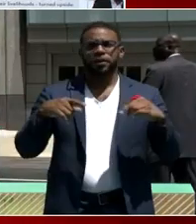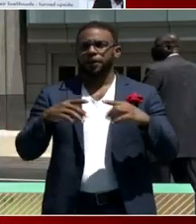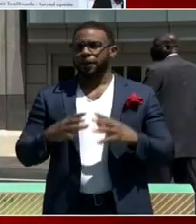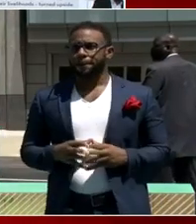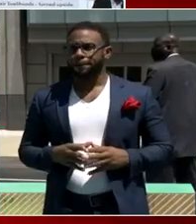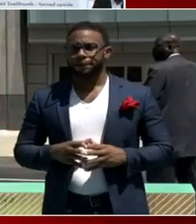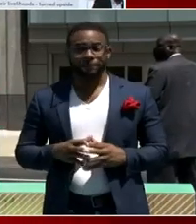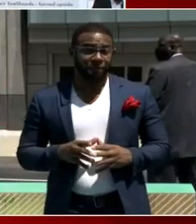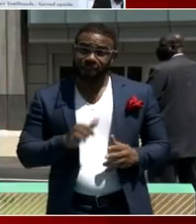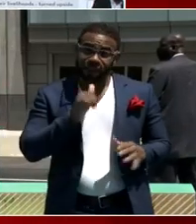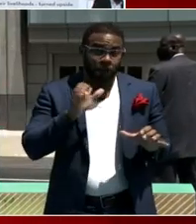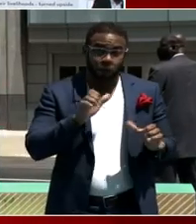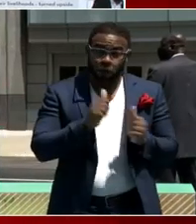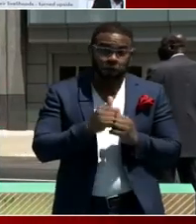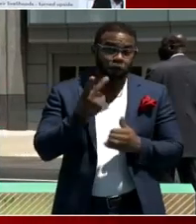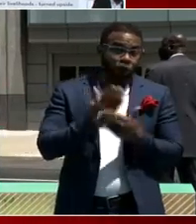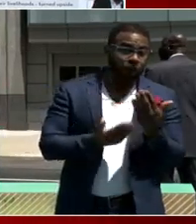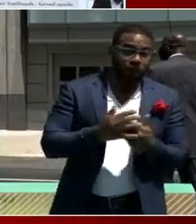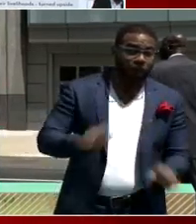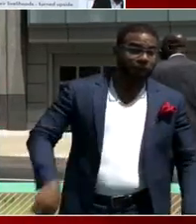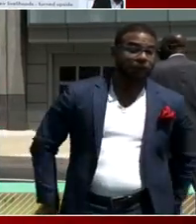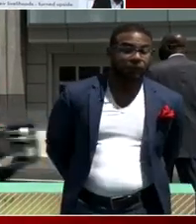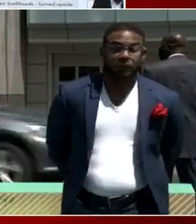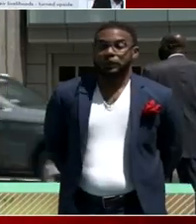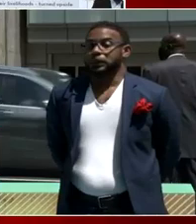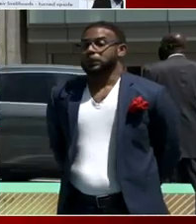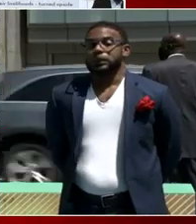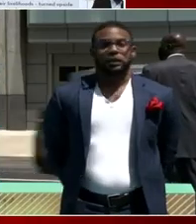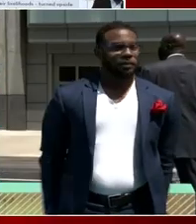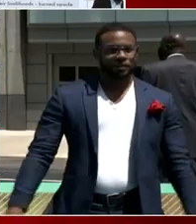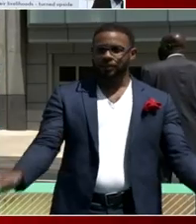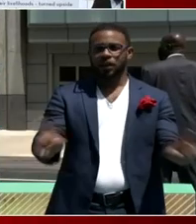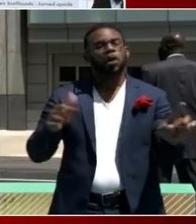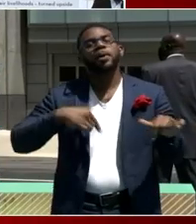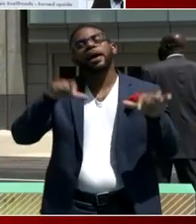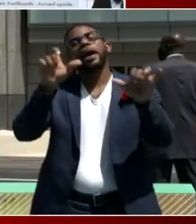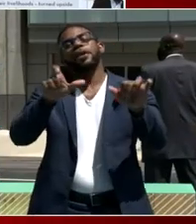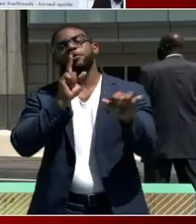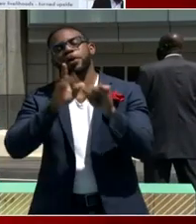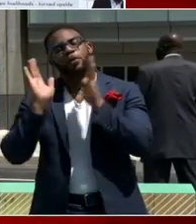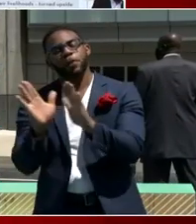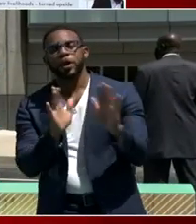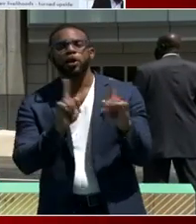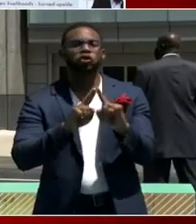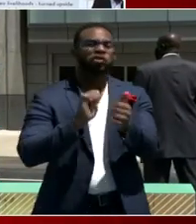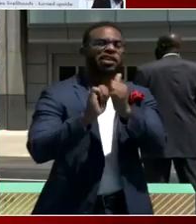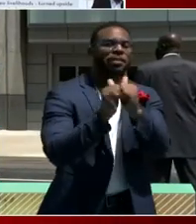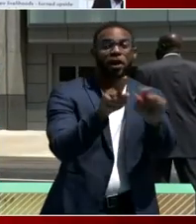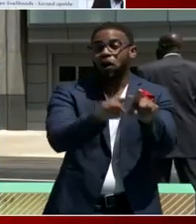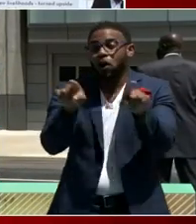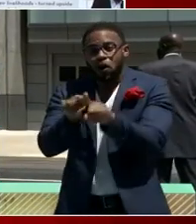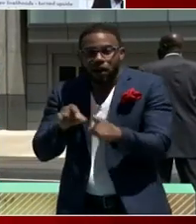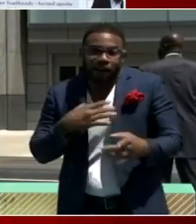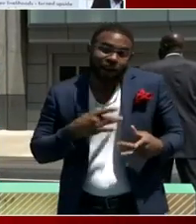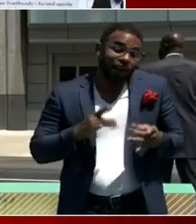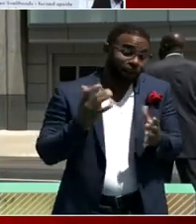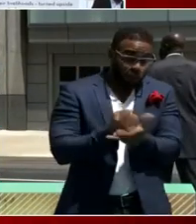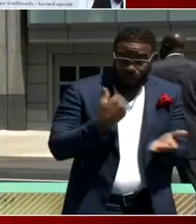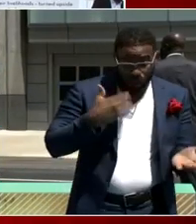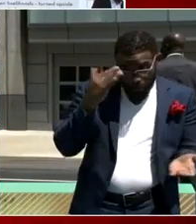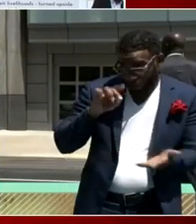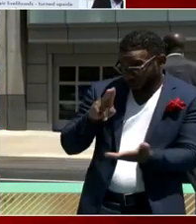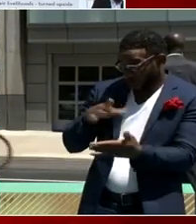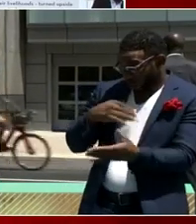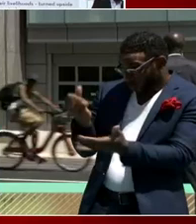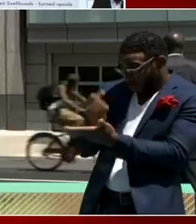us. And they're not doing it with two hands tied behind their back. And we have to be prepared to compete as well. You know, I like to win. I know